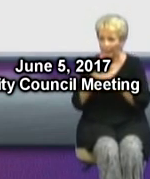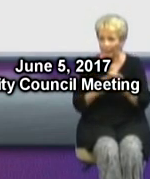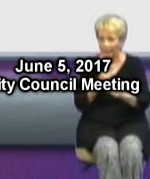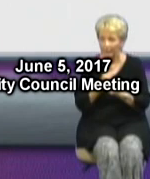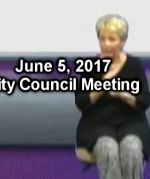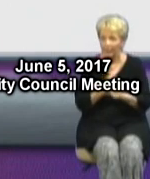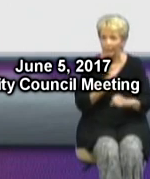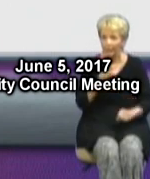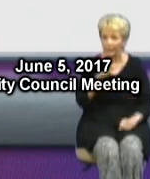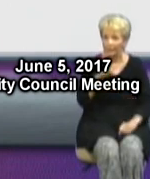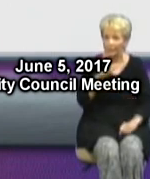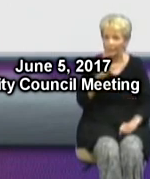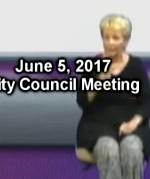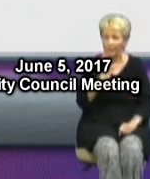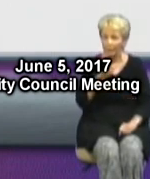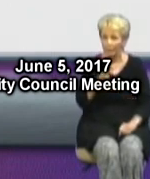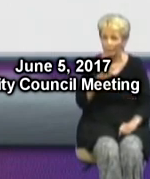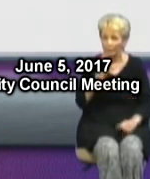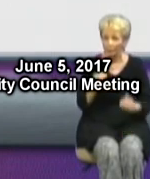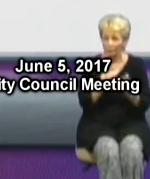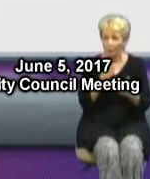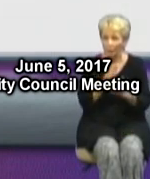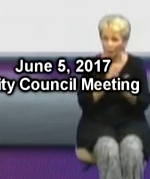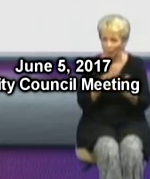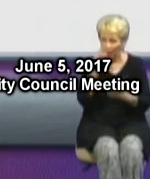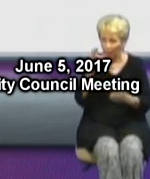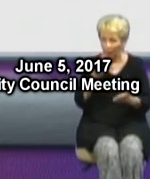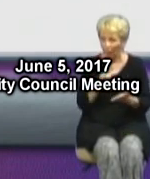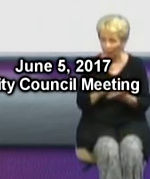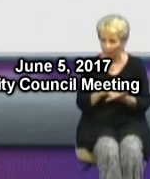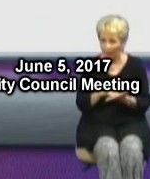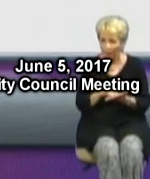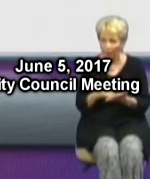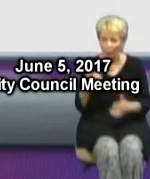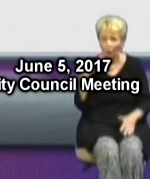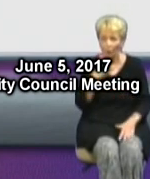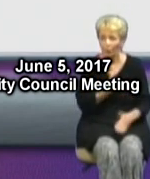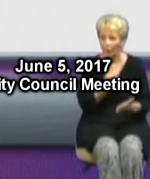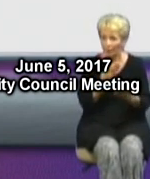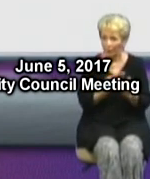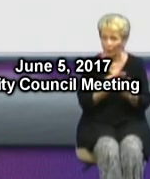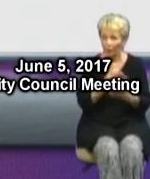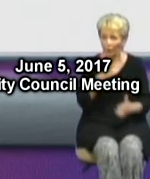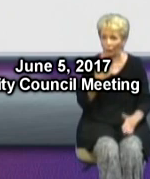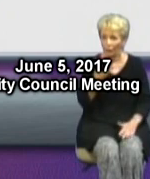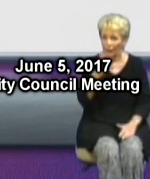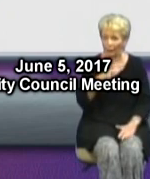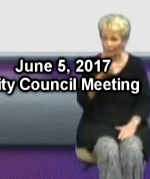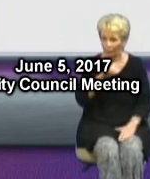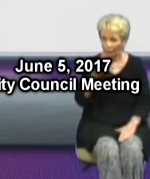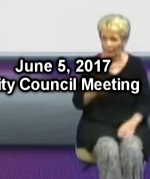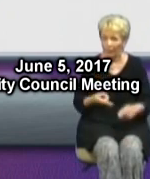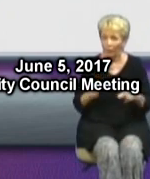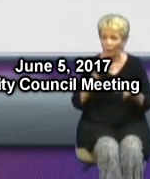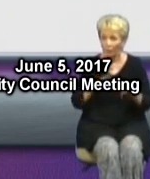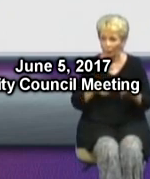tax increased in Burke County a small part because of that. We are budgeting a 3.5% increase over what we think we're